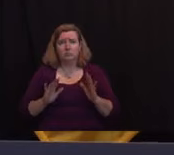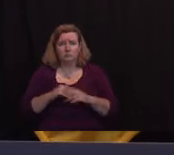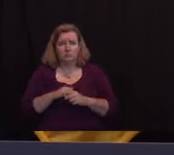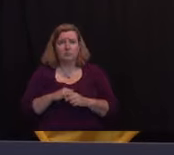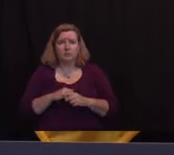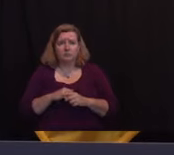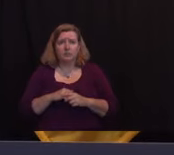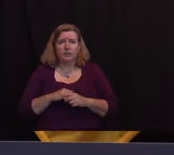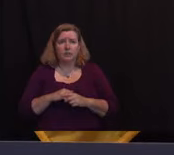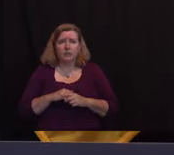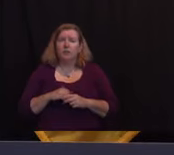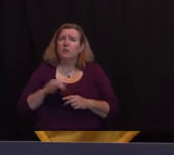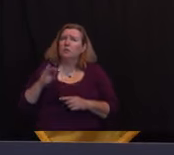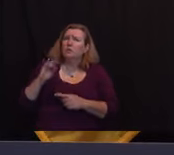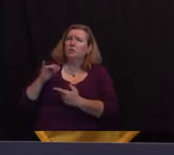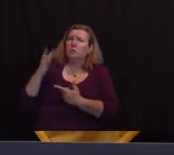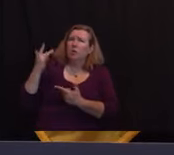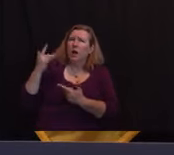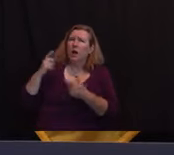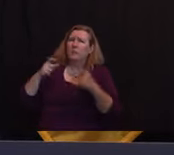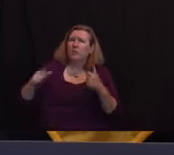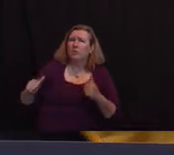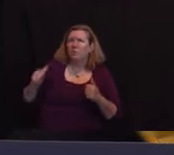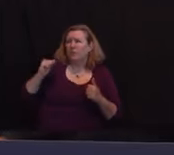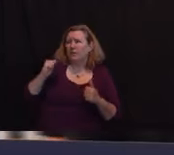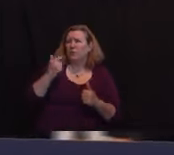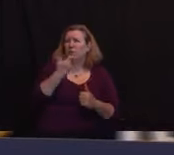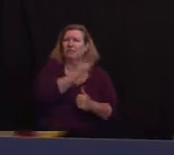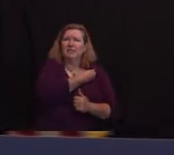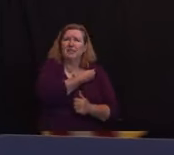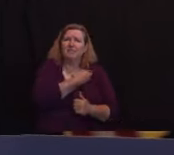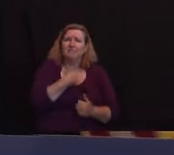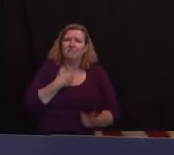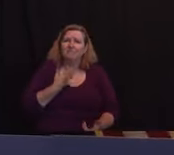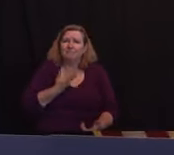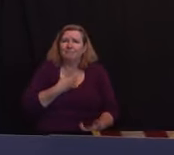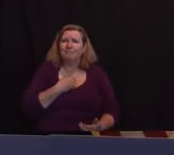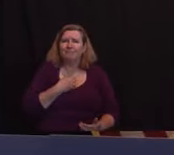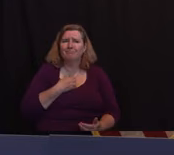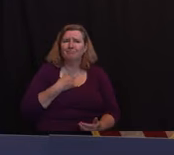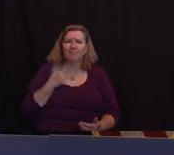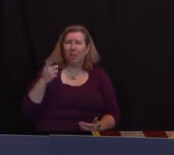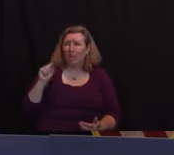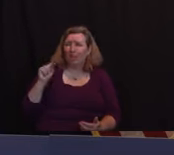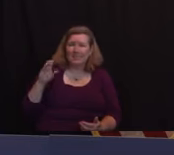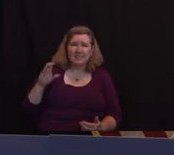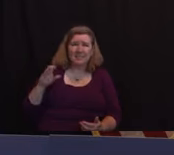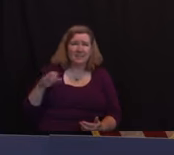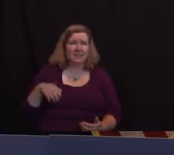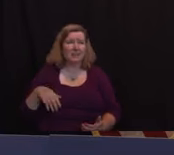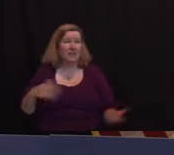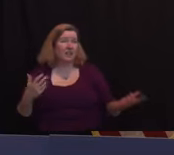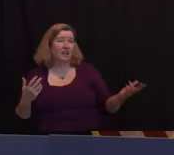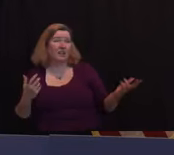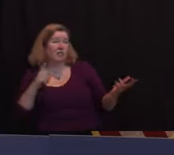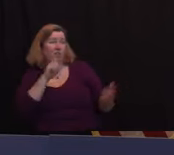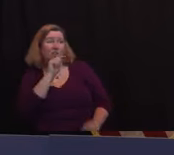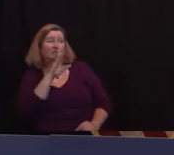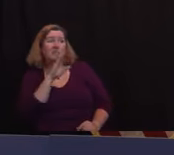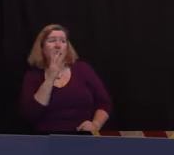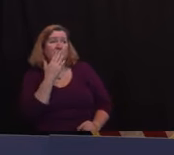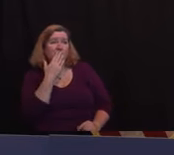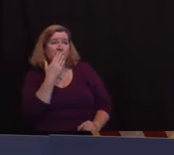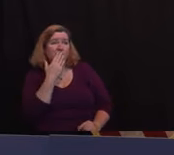vaccinated and or on long-term care staff. Okay, I'll talk about long-term care first. Right now, our most